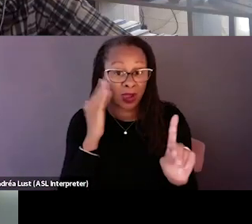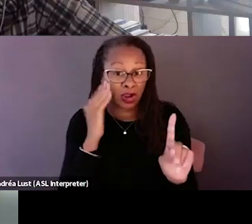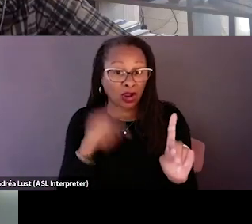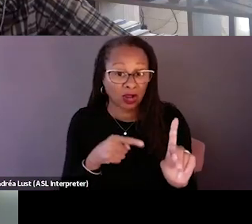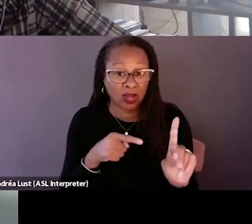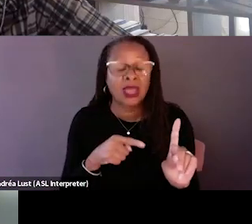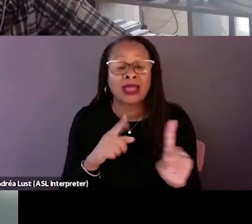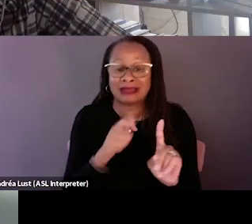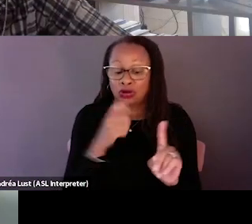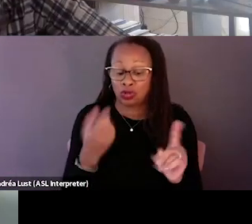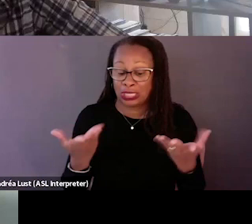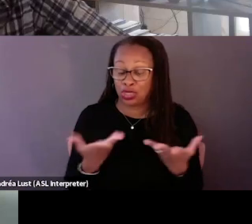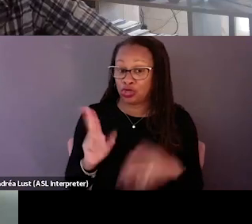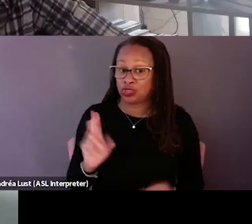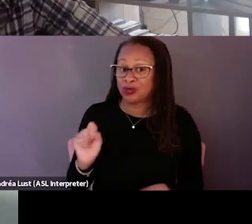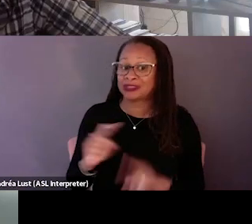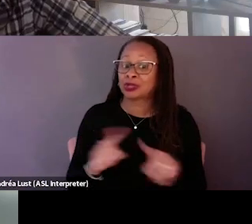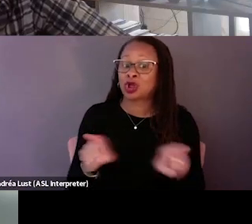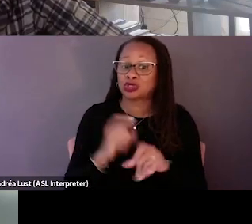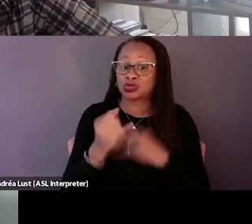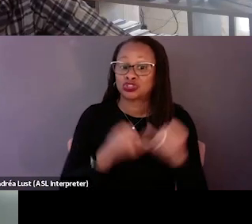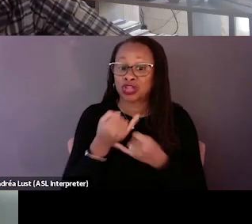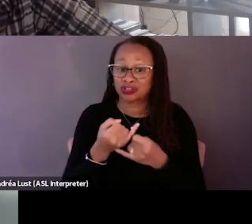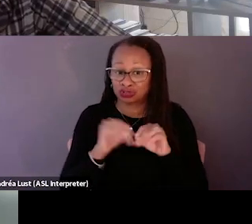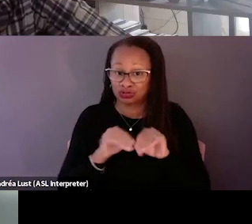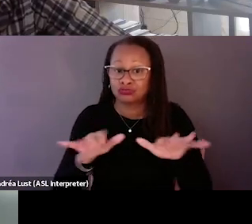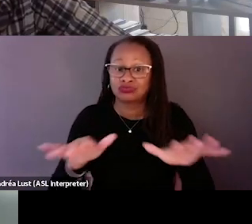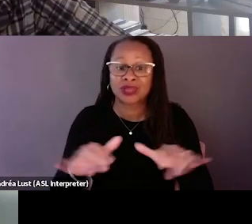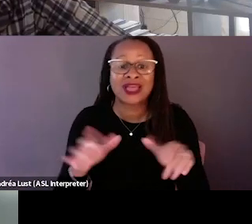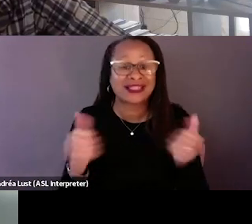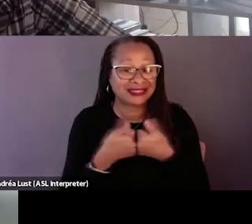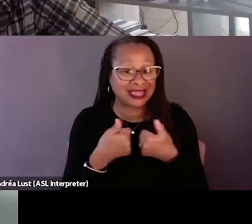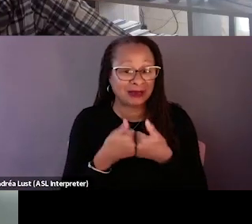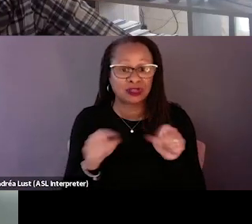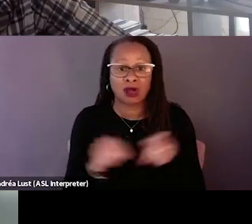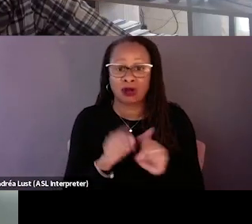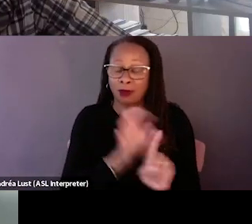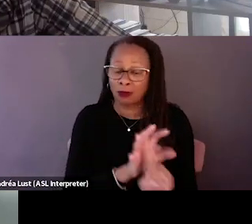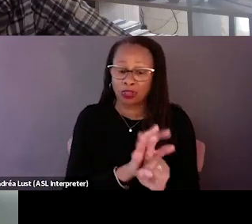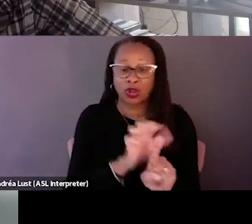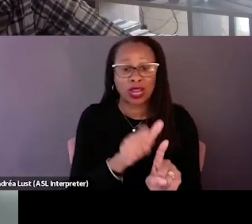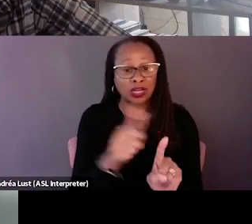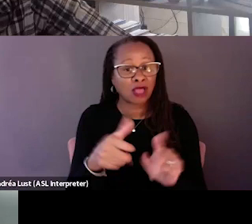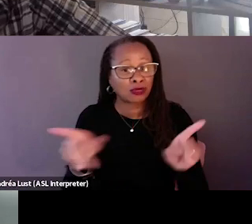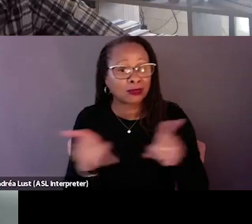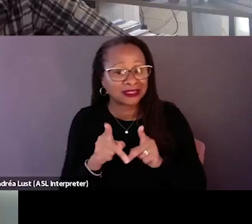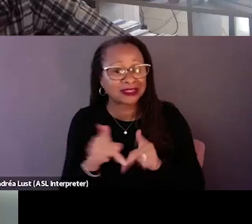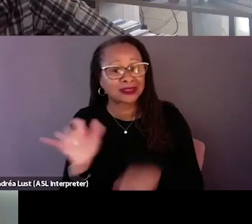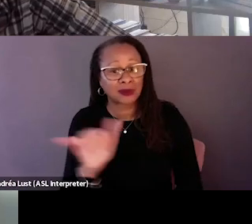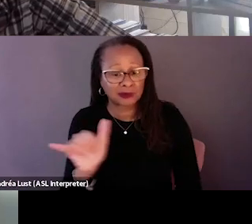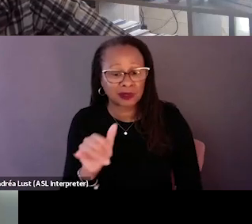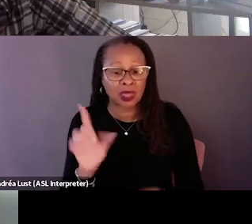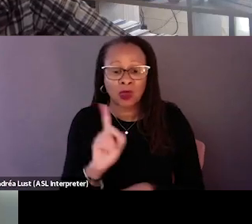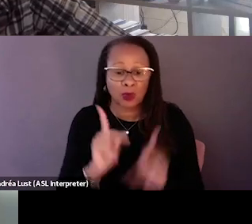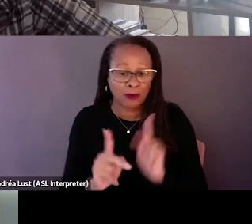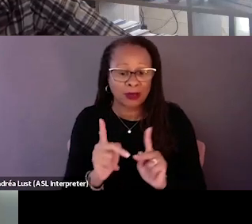but internationally. These games are just as prevalent in other places where people